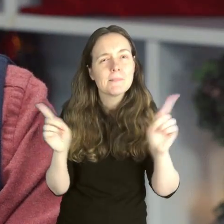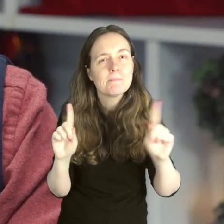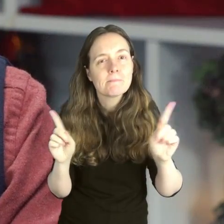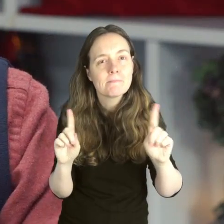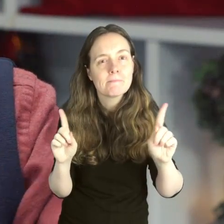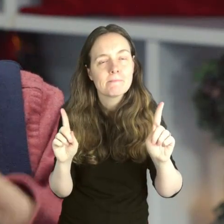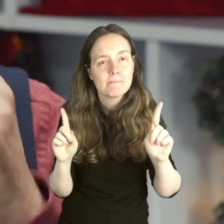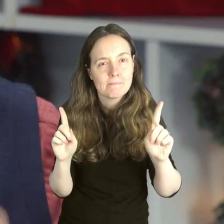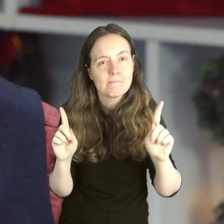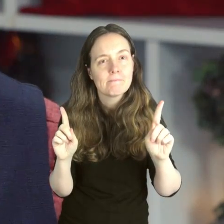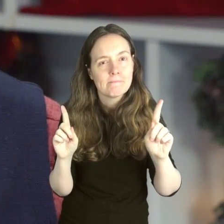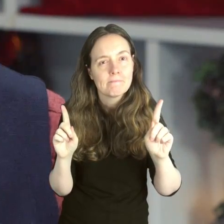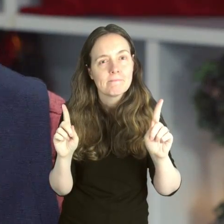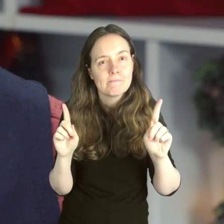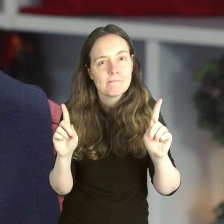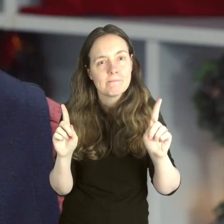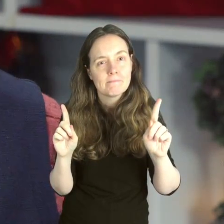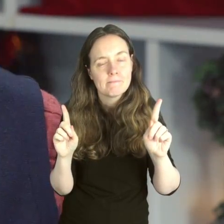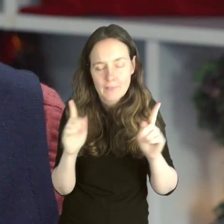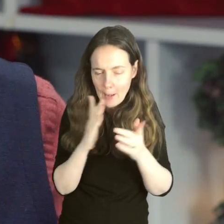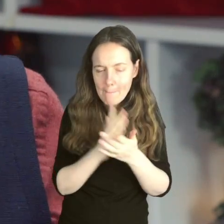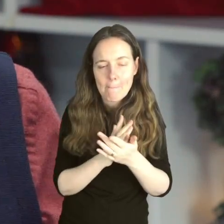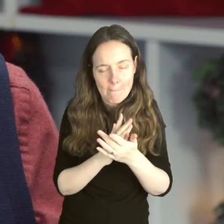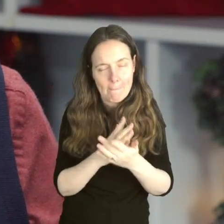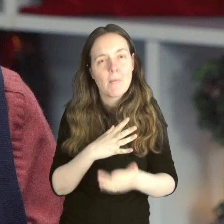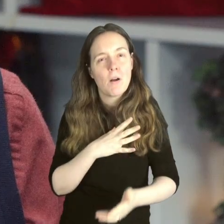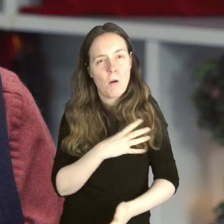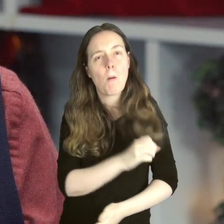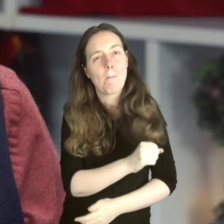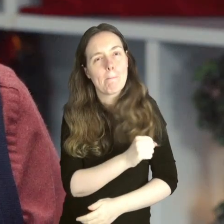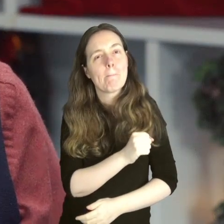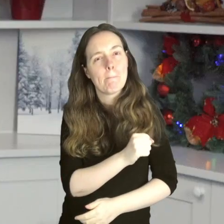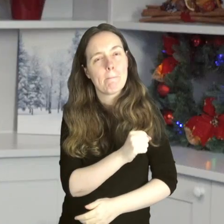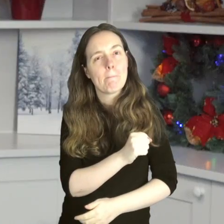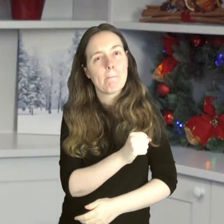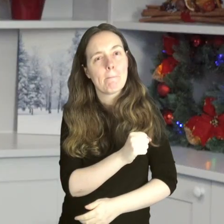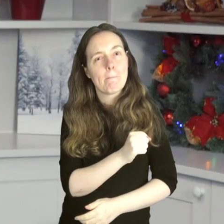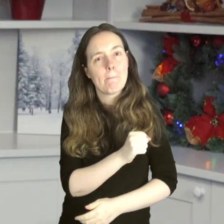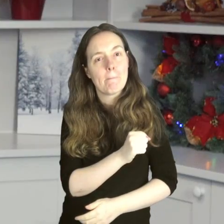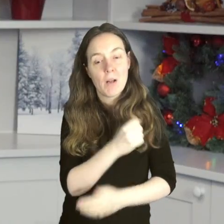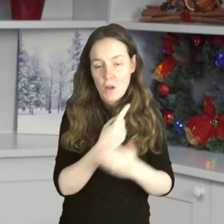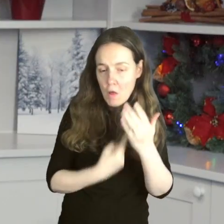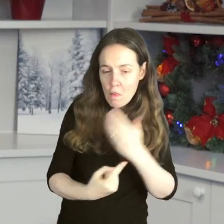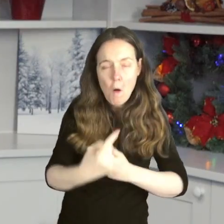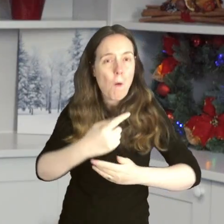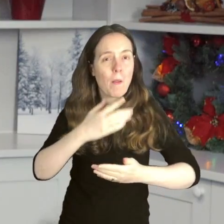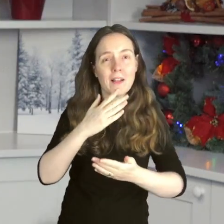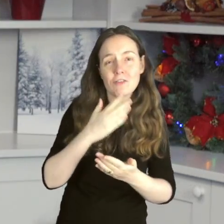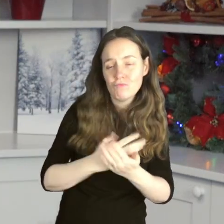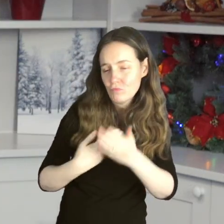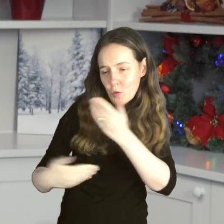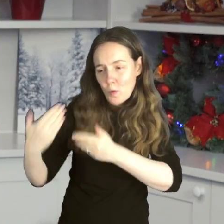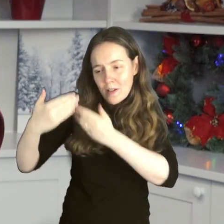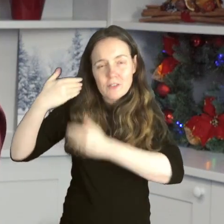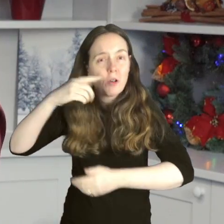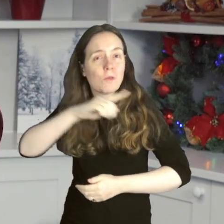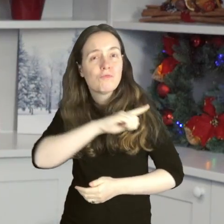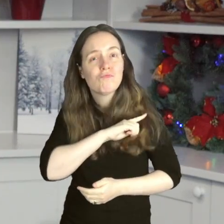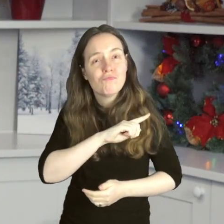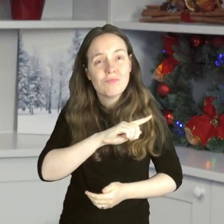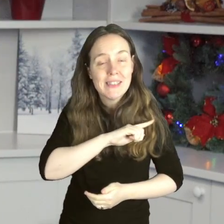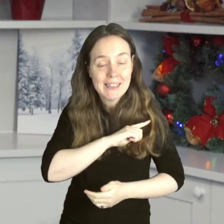is that there is hope. The only true historical